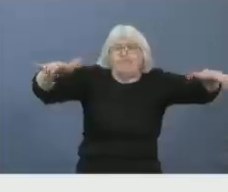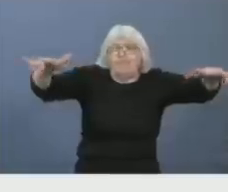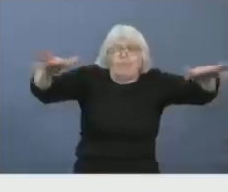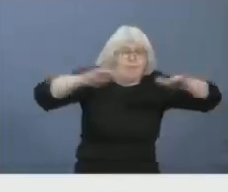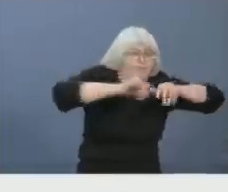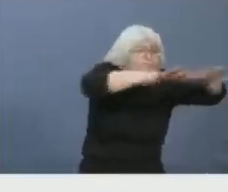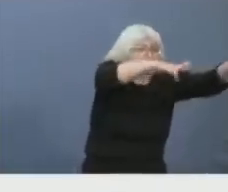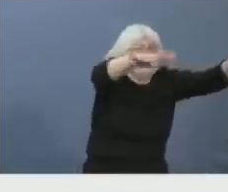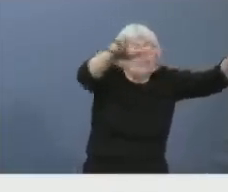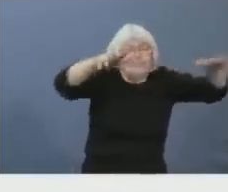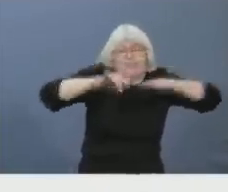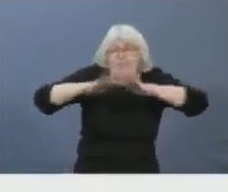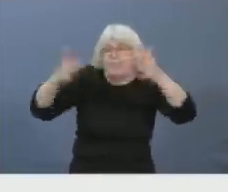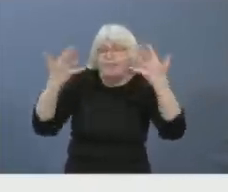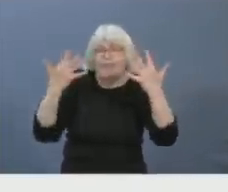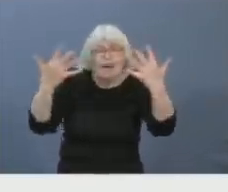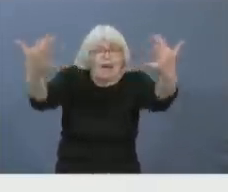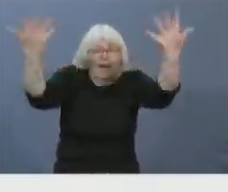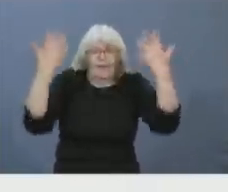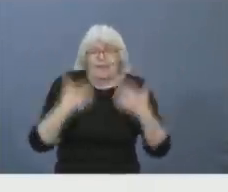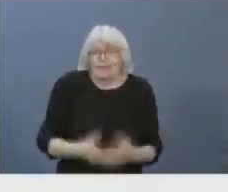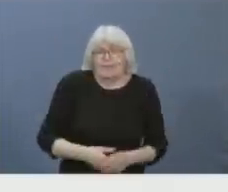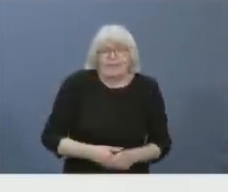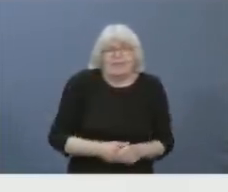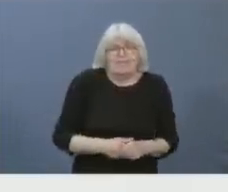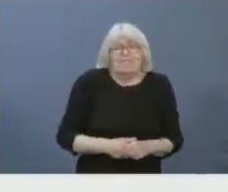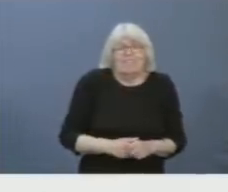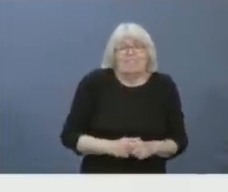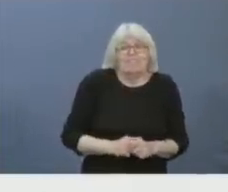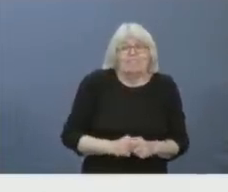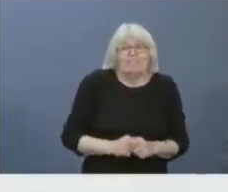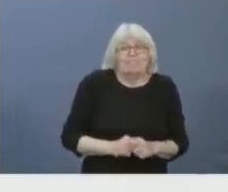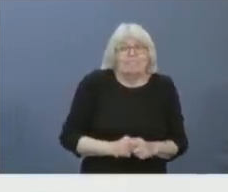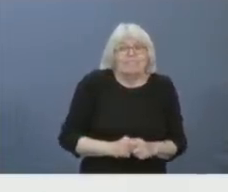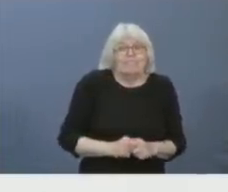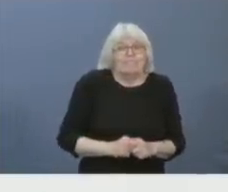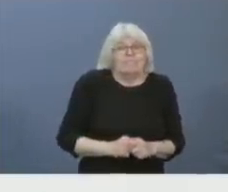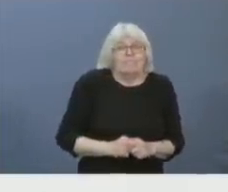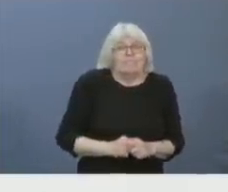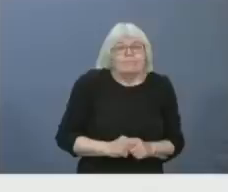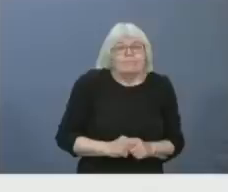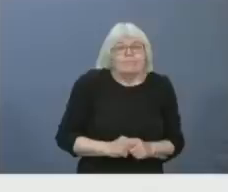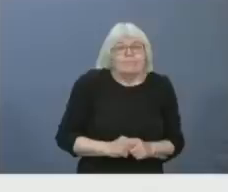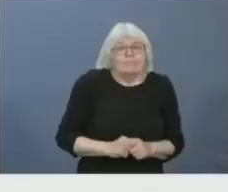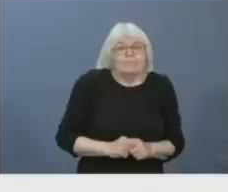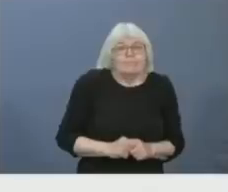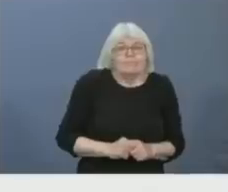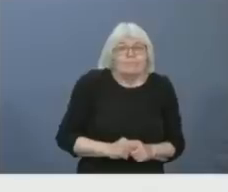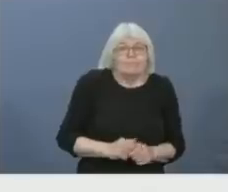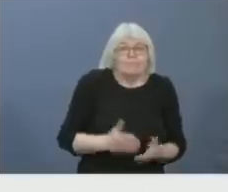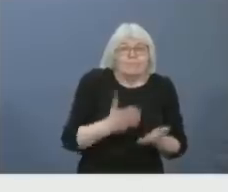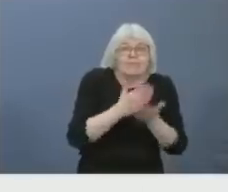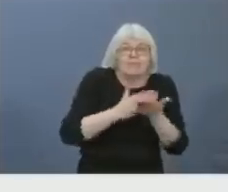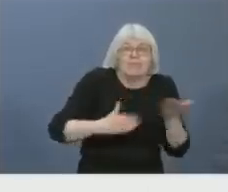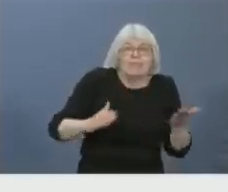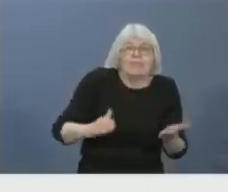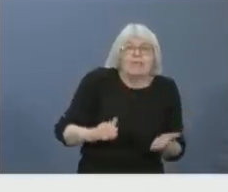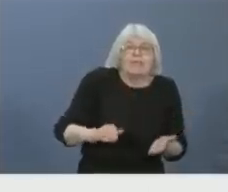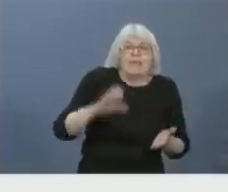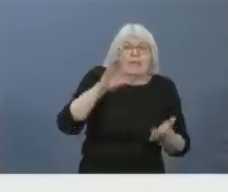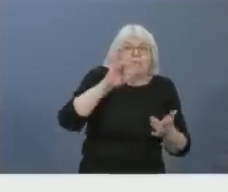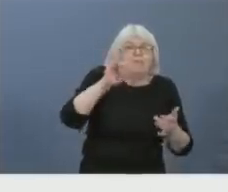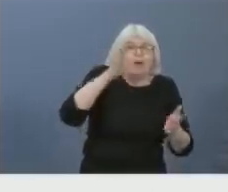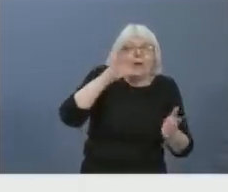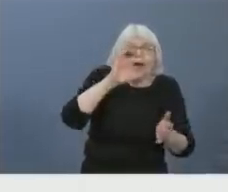that territory today will be remote, but still there are cabins and homes and everything else dotted through